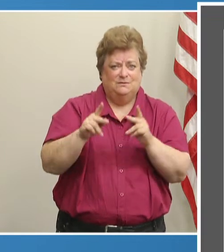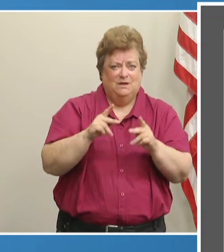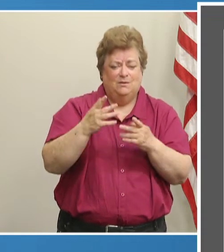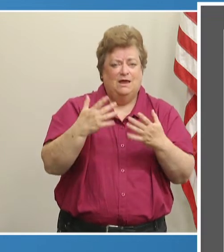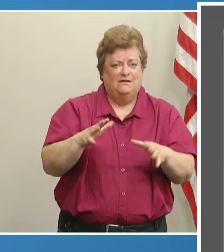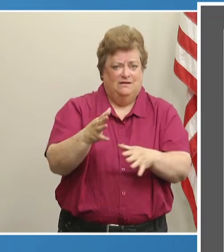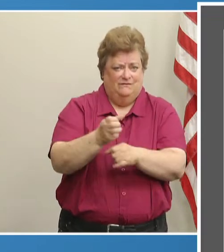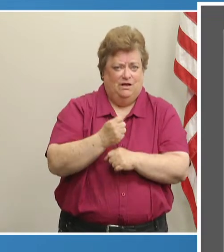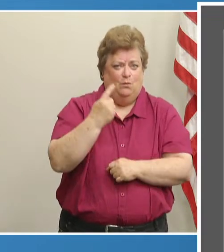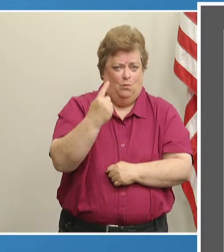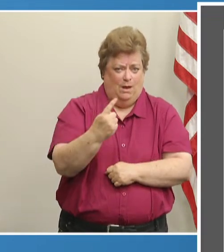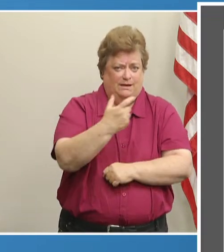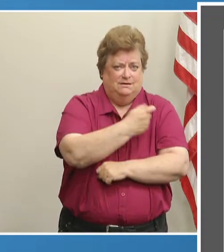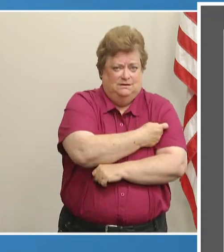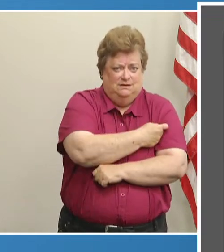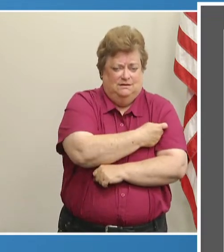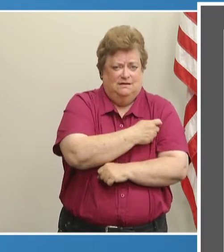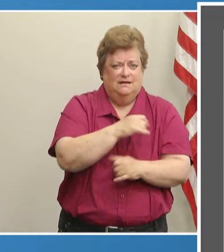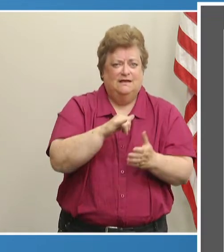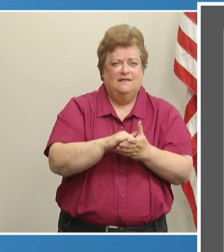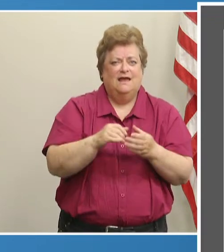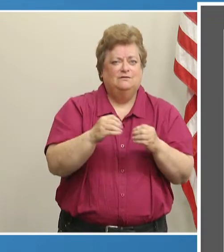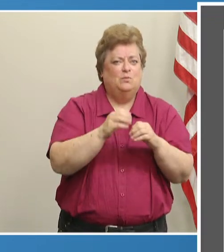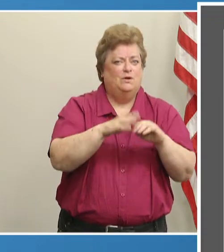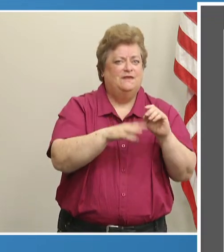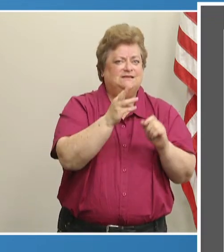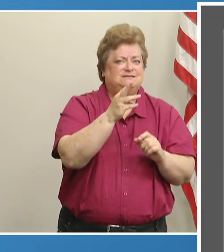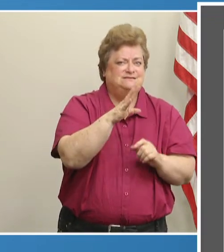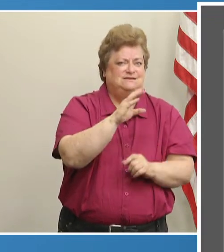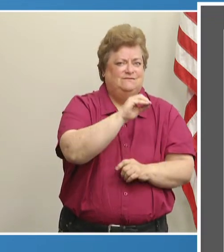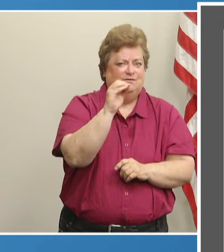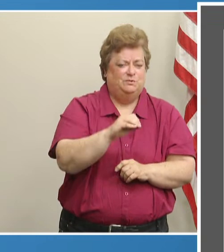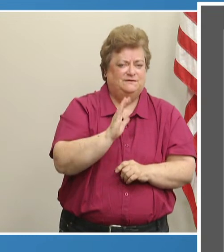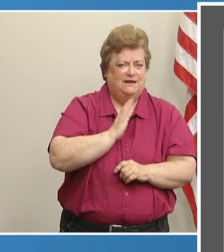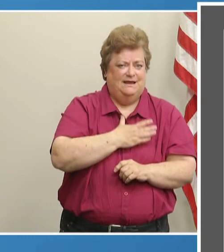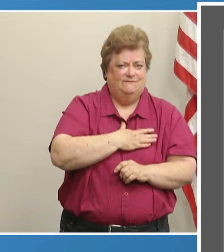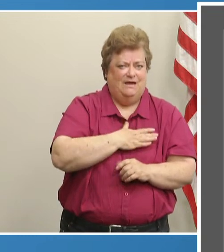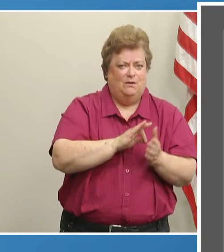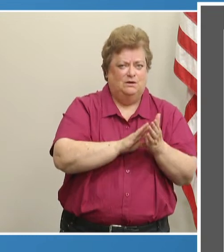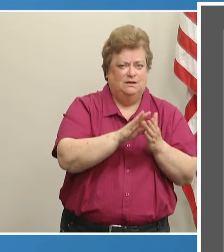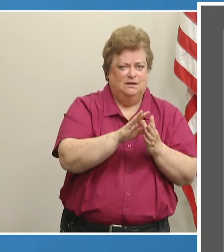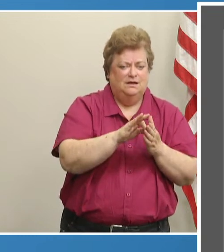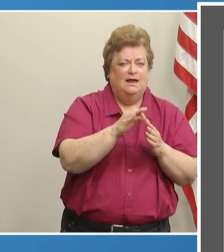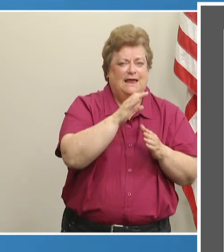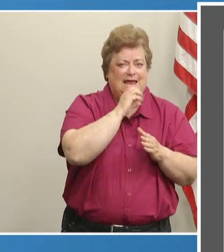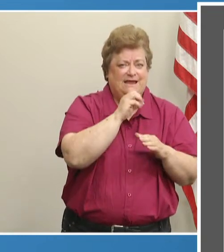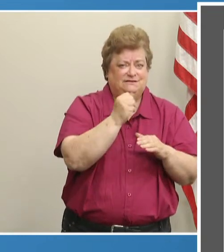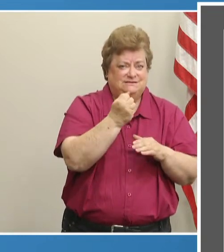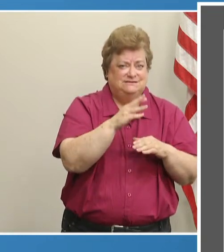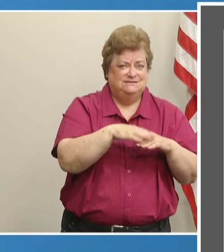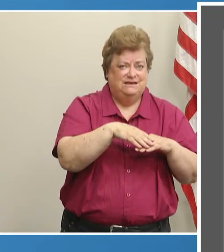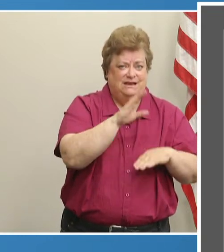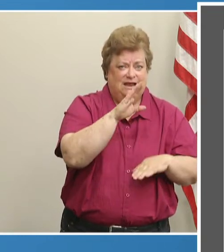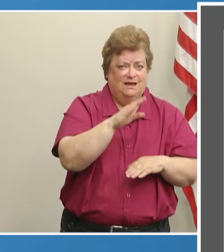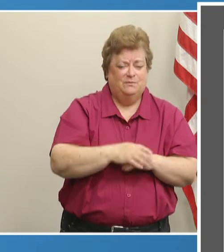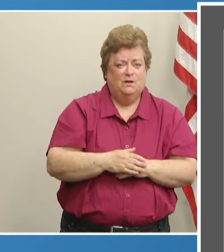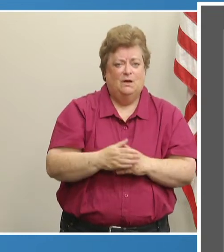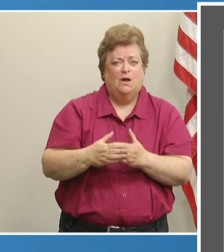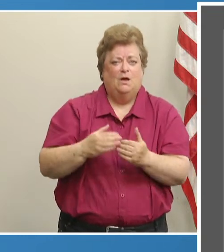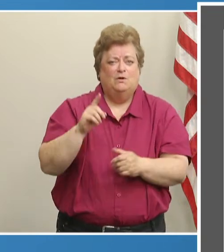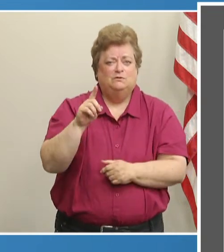dose of vaccine. That is more than 65% of our population aged 16 and up.